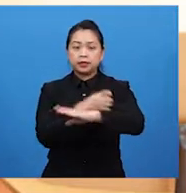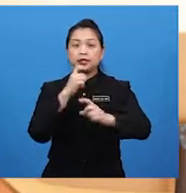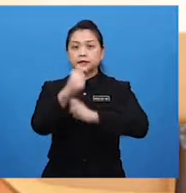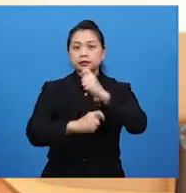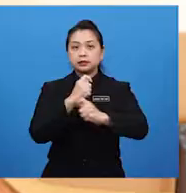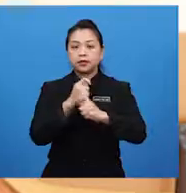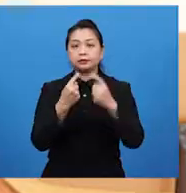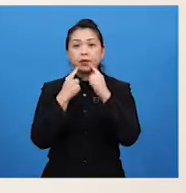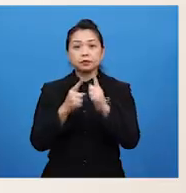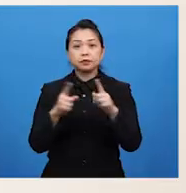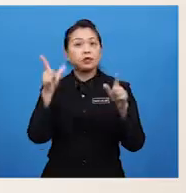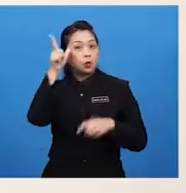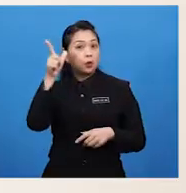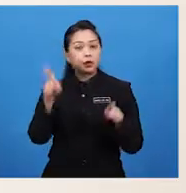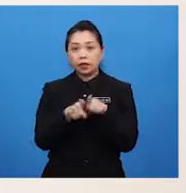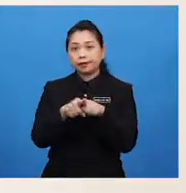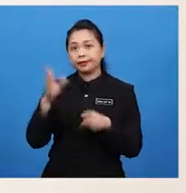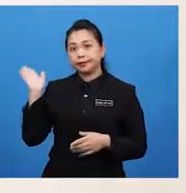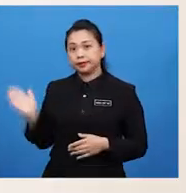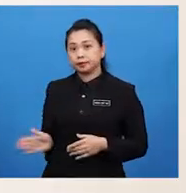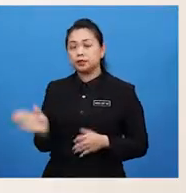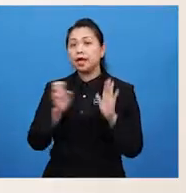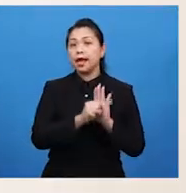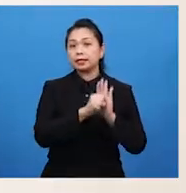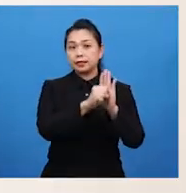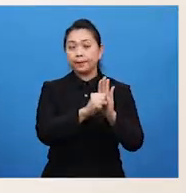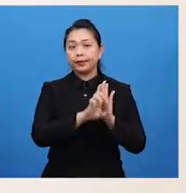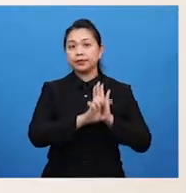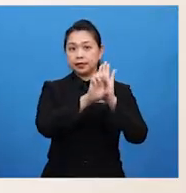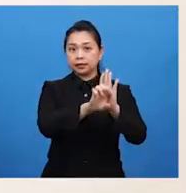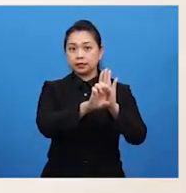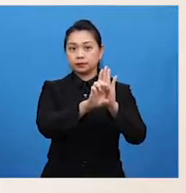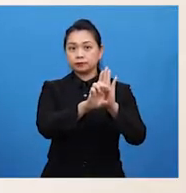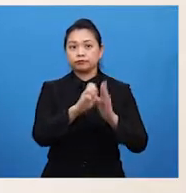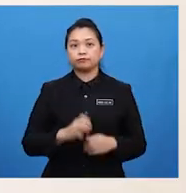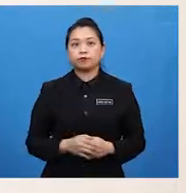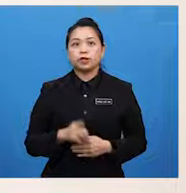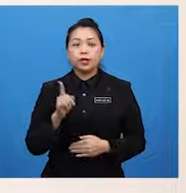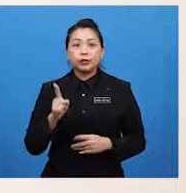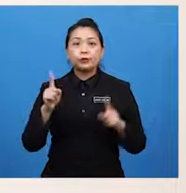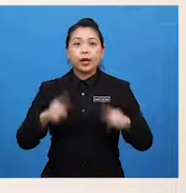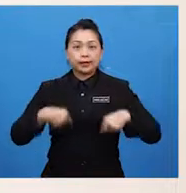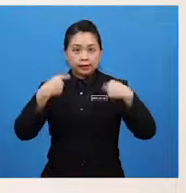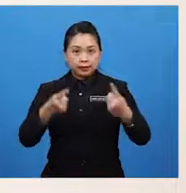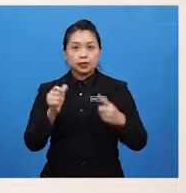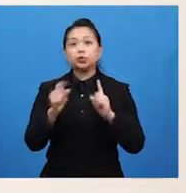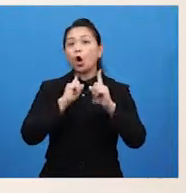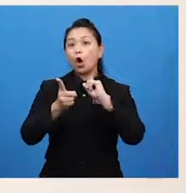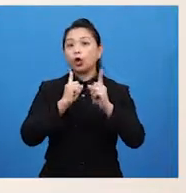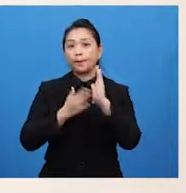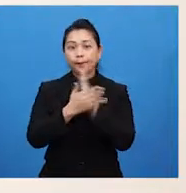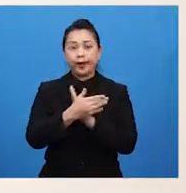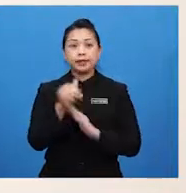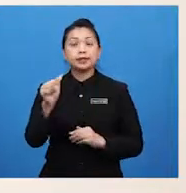answer look like? Here is an example. You attended a talk by a